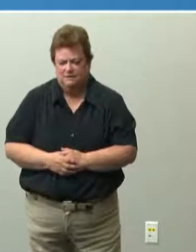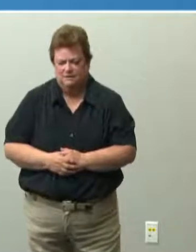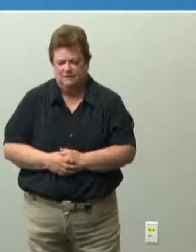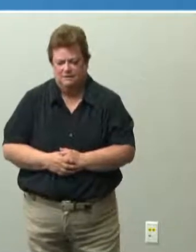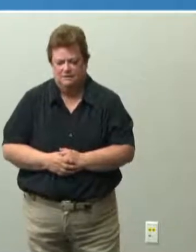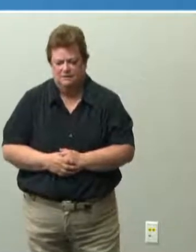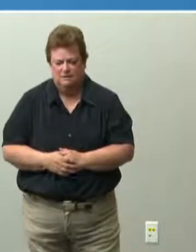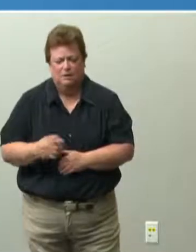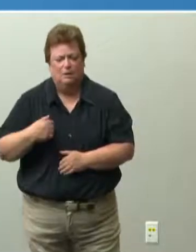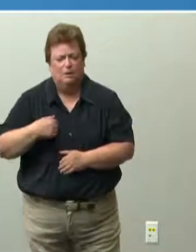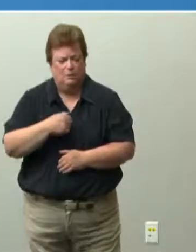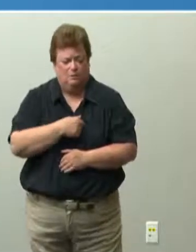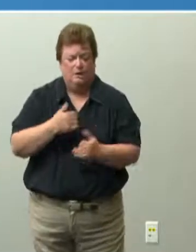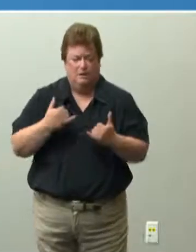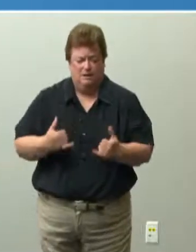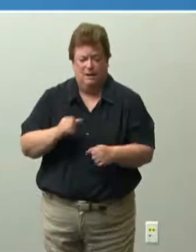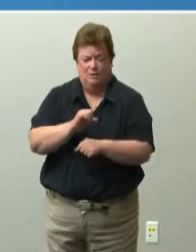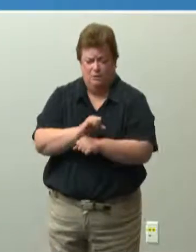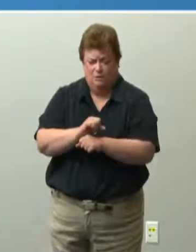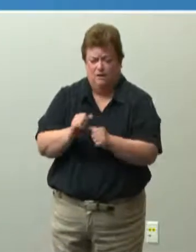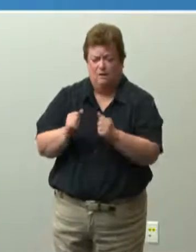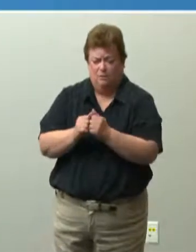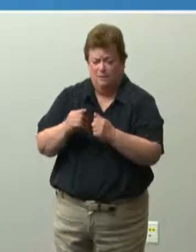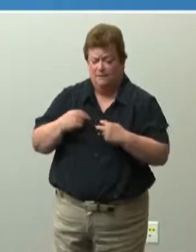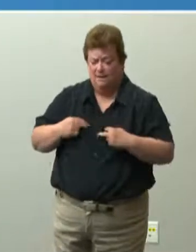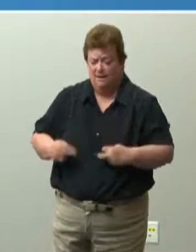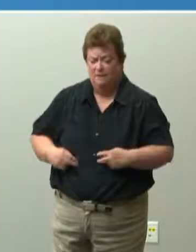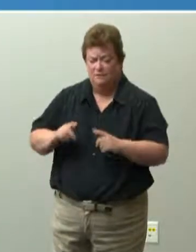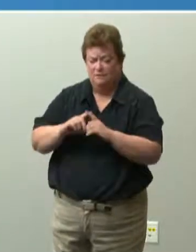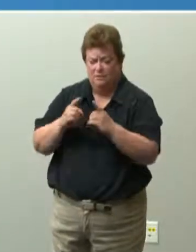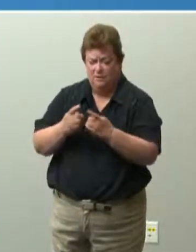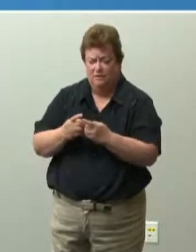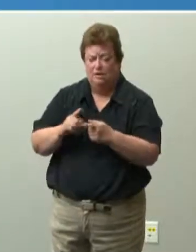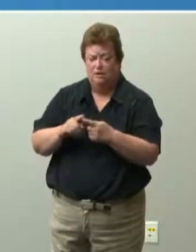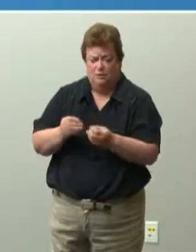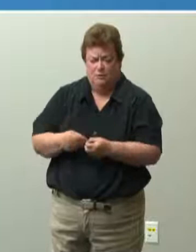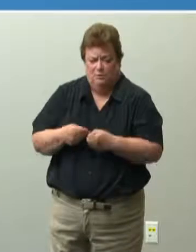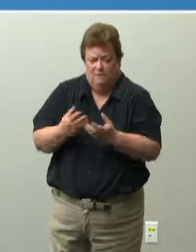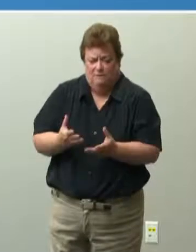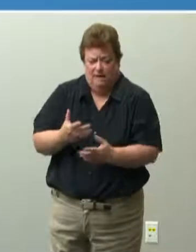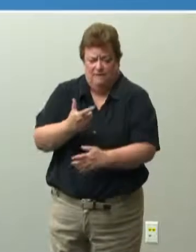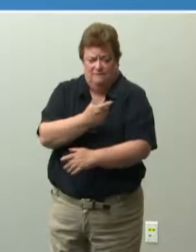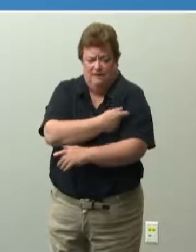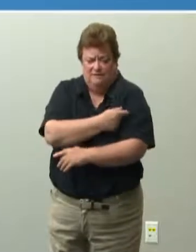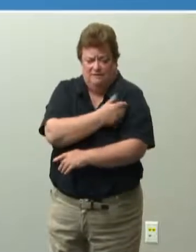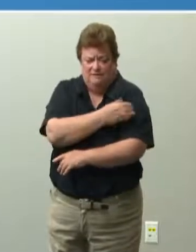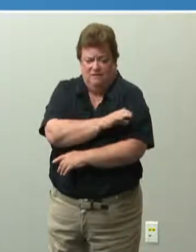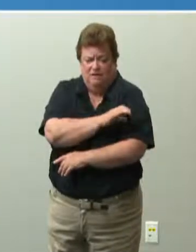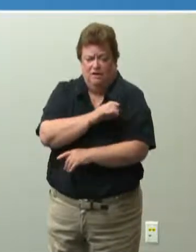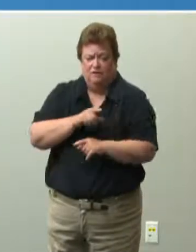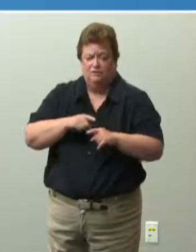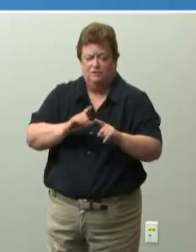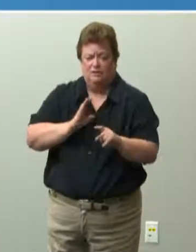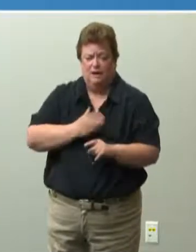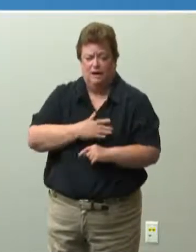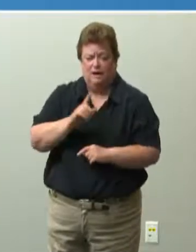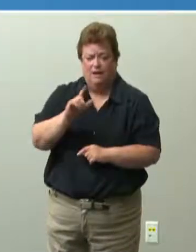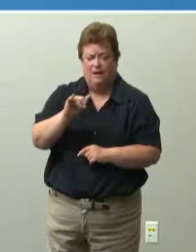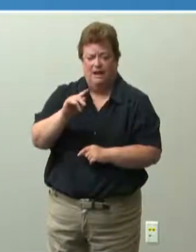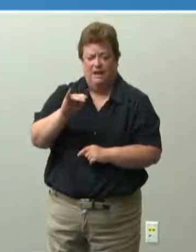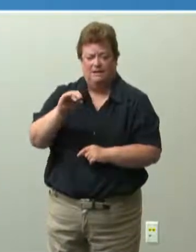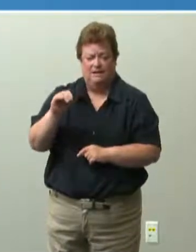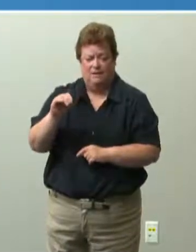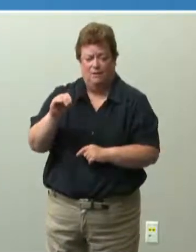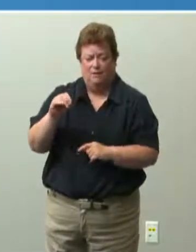And we are working together with the Health Department and having a vaccination clinic during the Latino Festival this